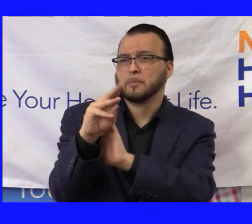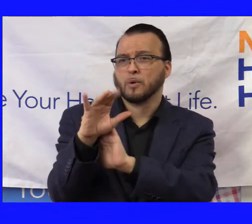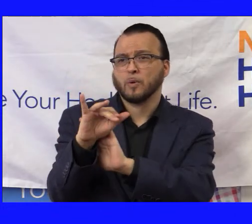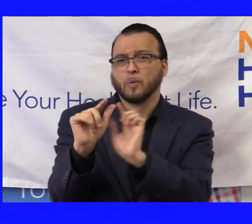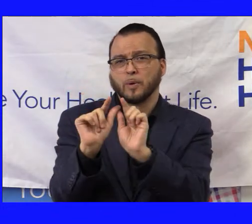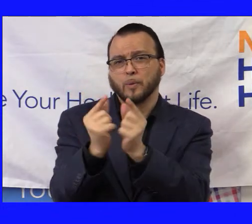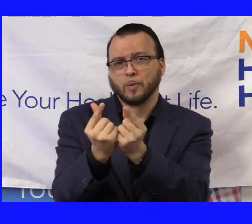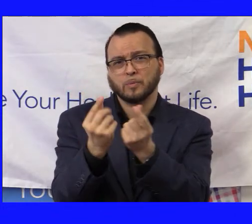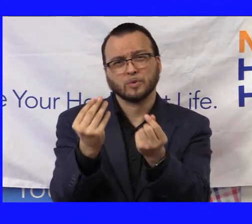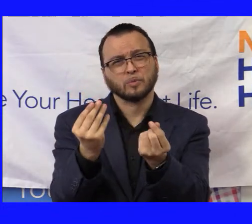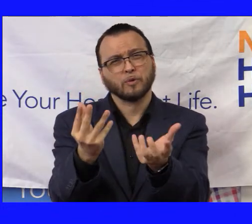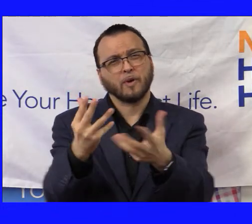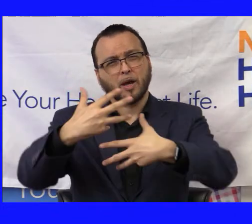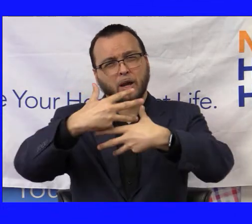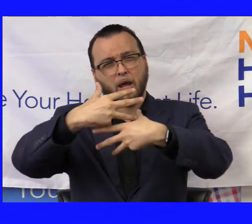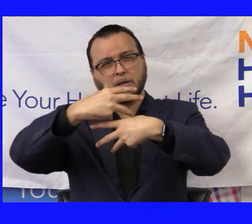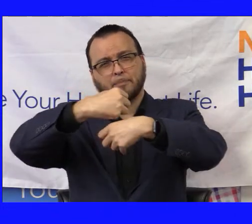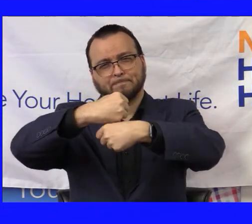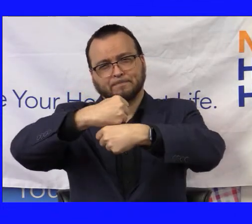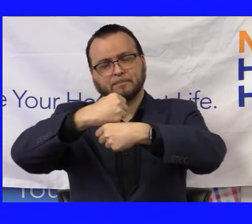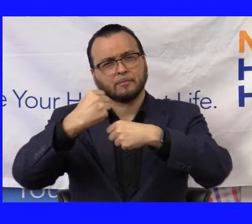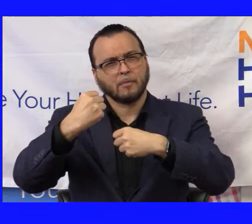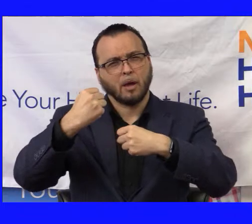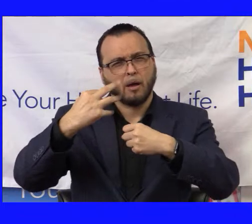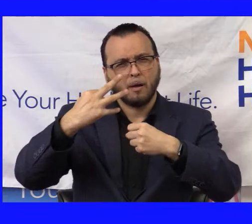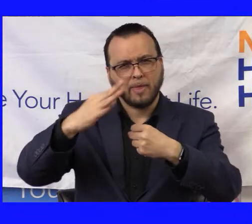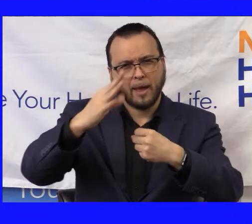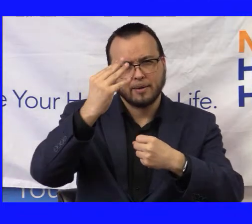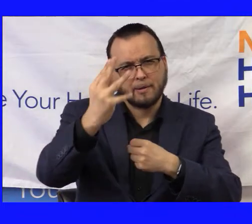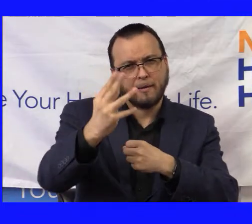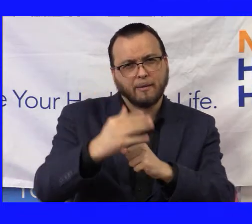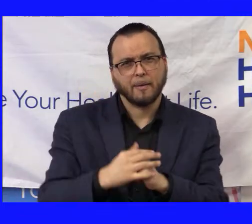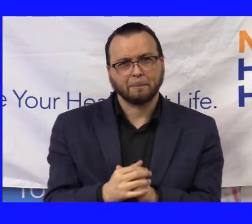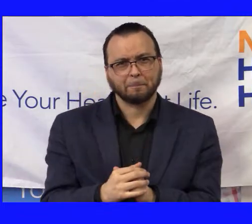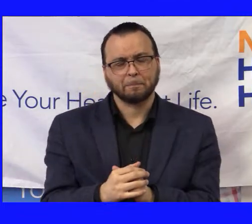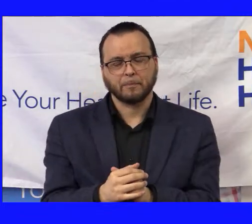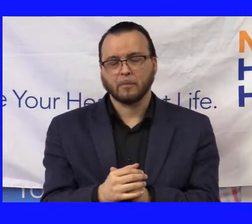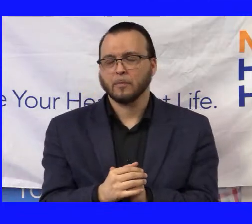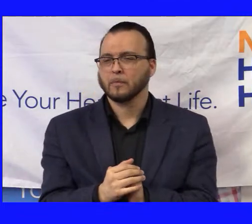minority groups. So it gives you a snapshot of the data.